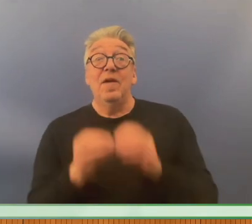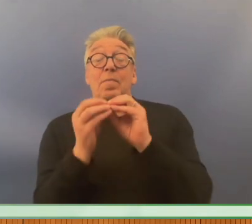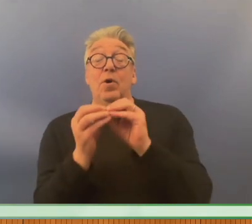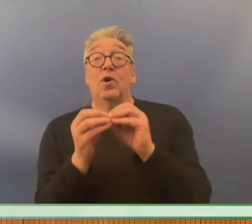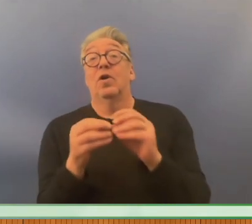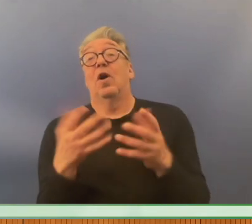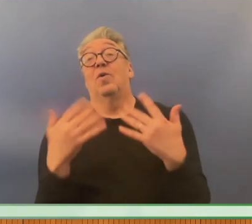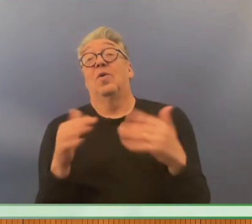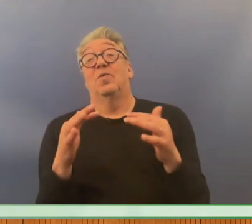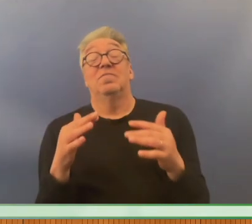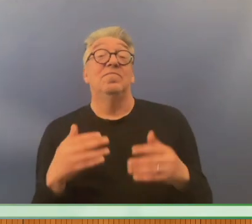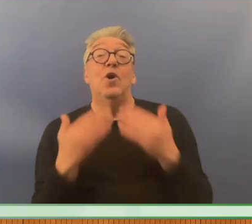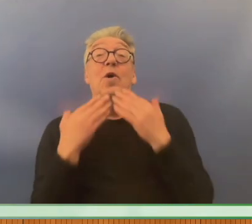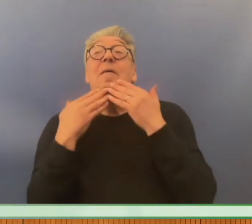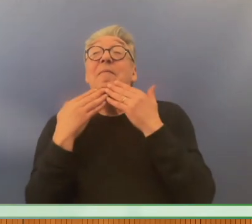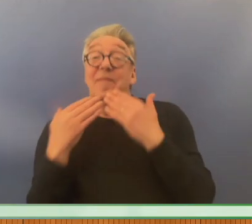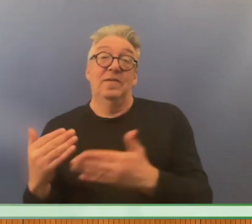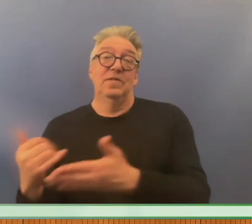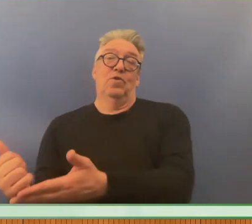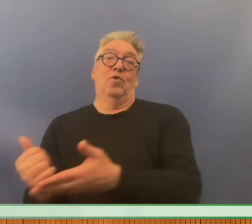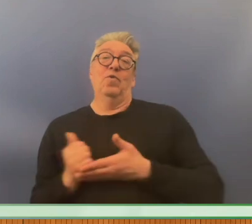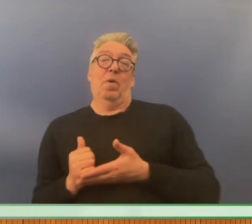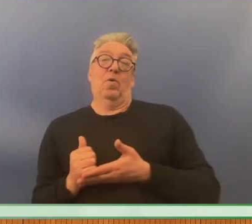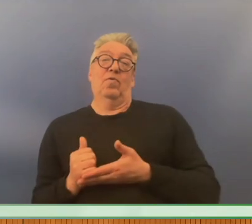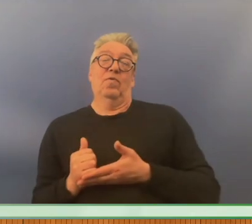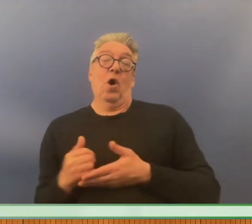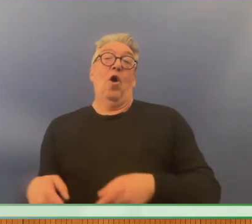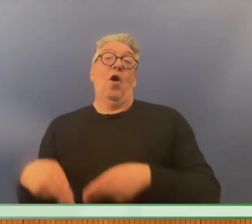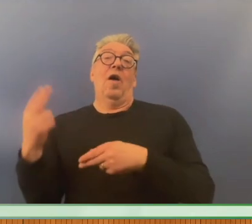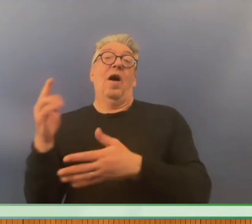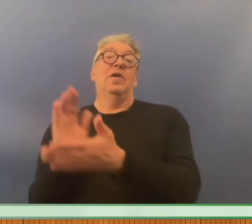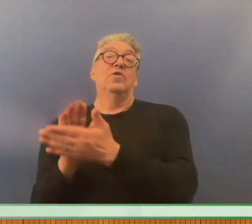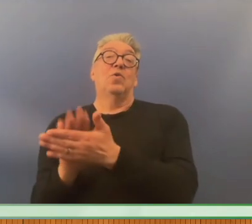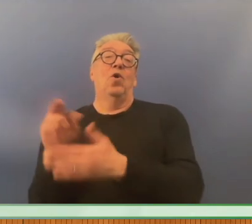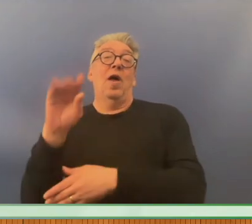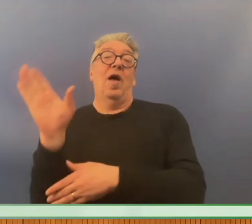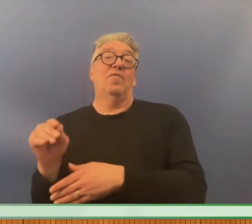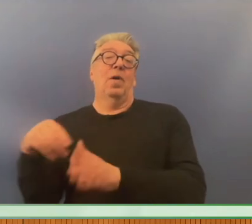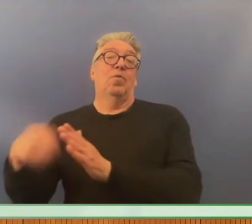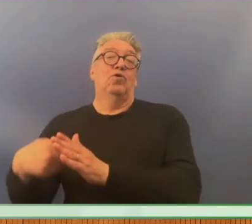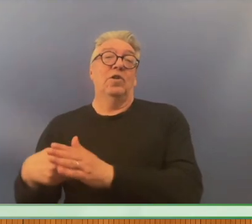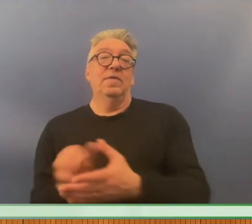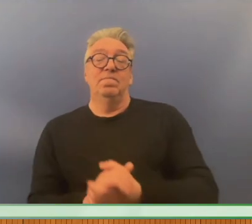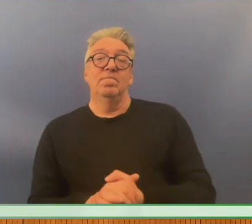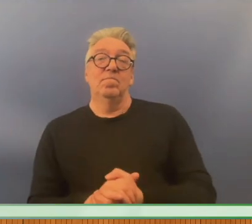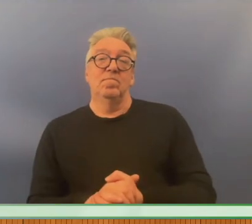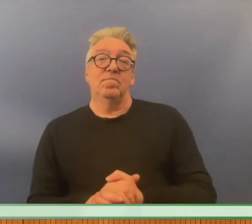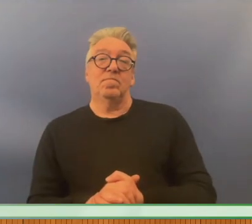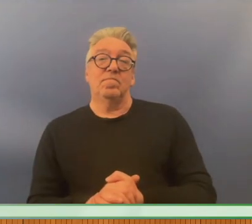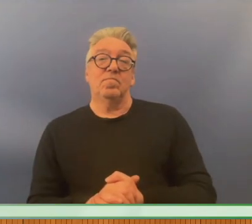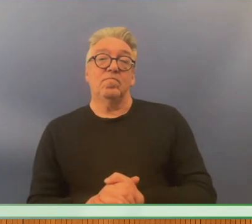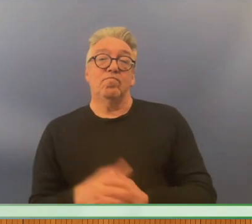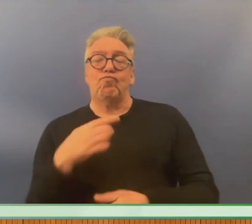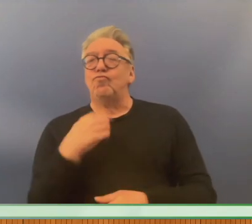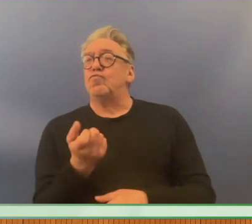support I've received from the iSchoolAfrica staff. And my understanding of the value of inclusivity